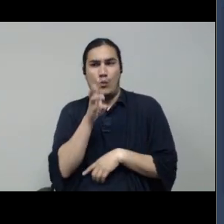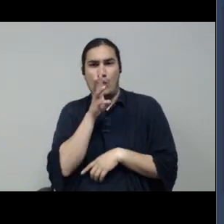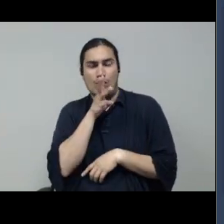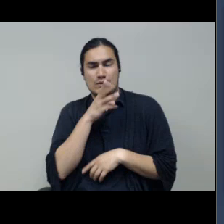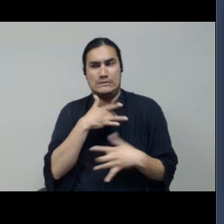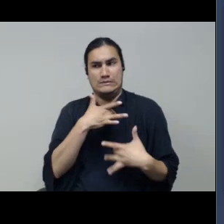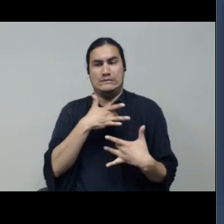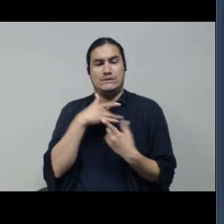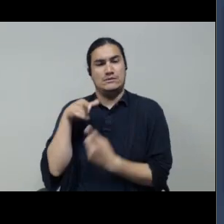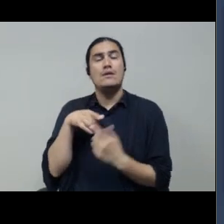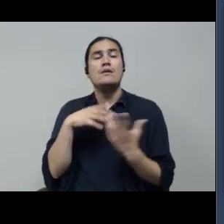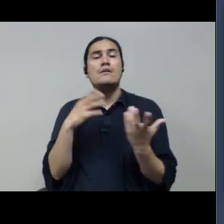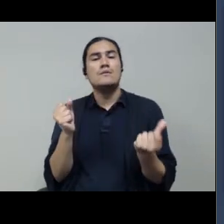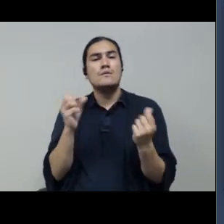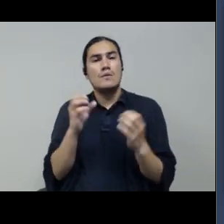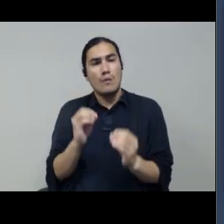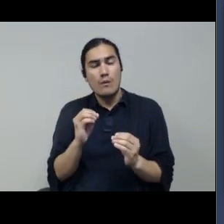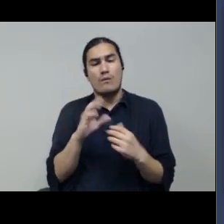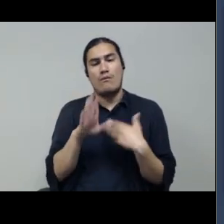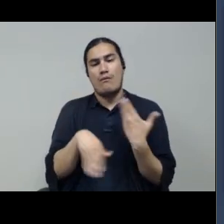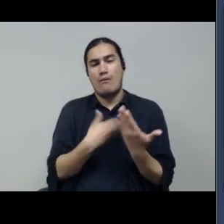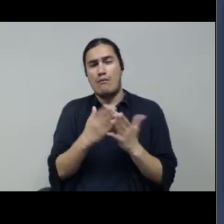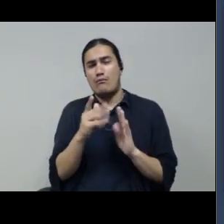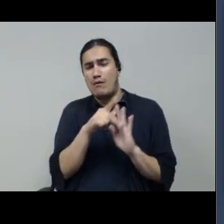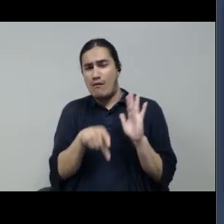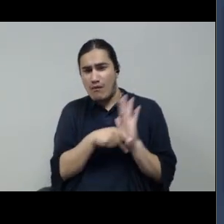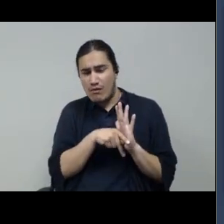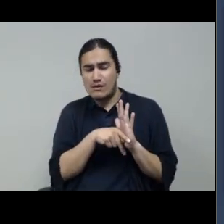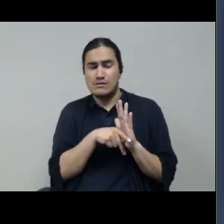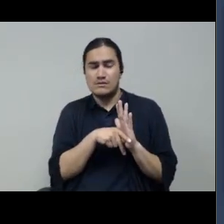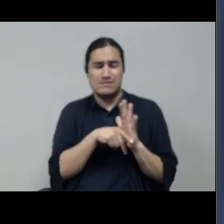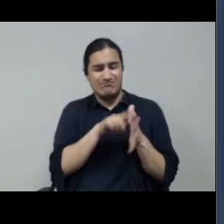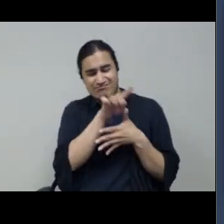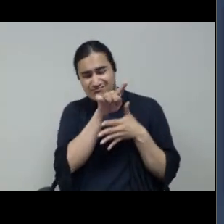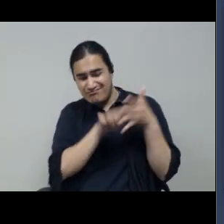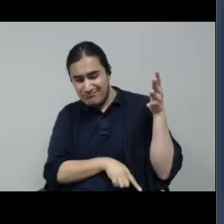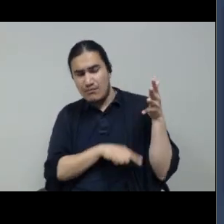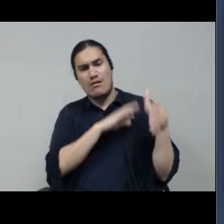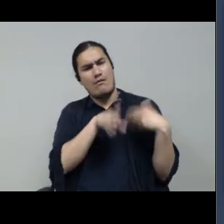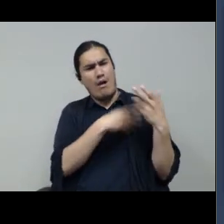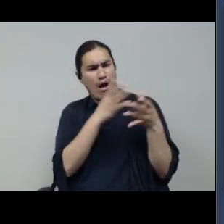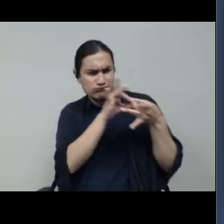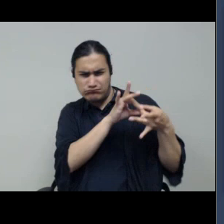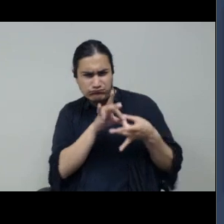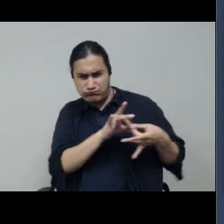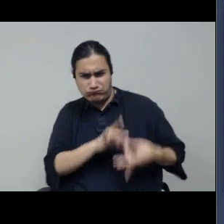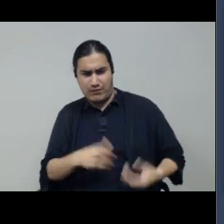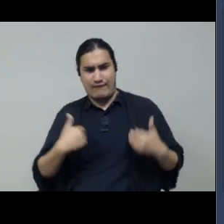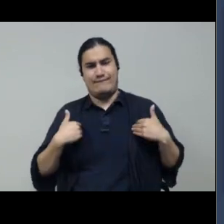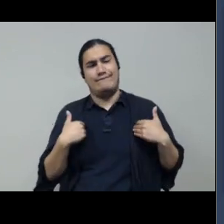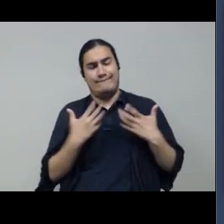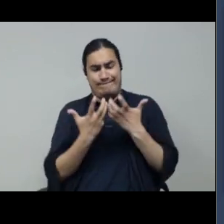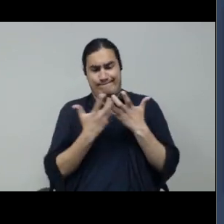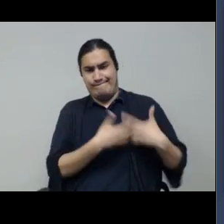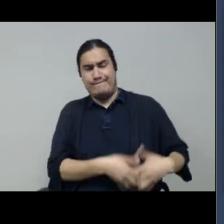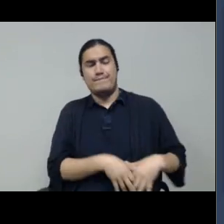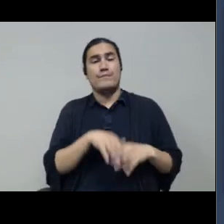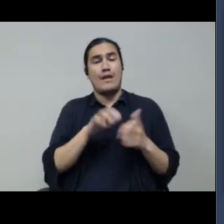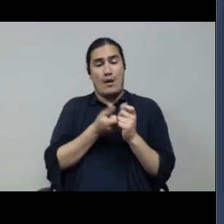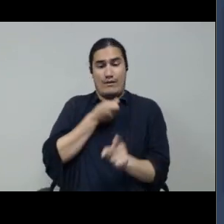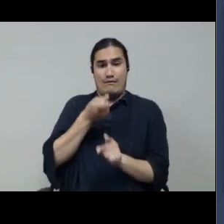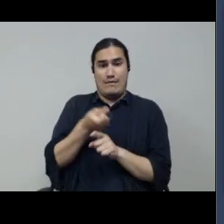the end of the day, all these policies, they're all interconnected. And so how they're impacting you here in the